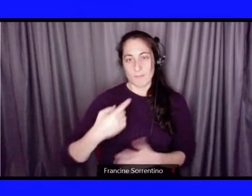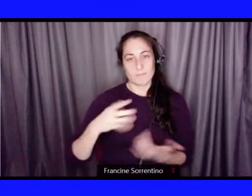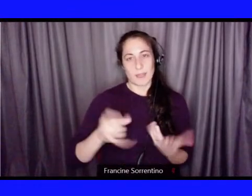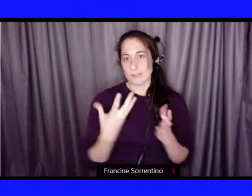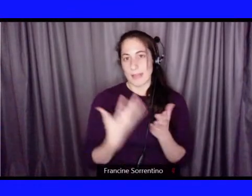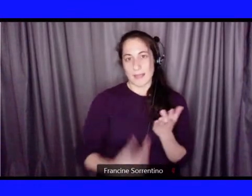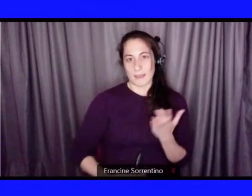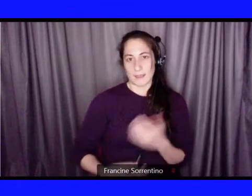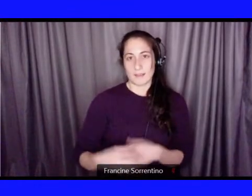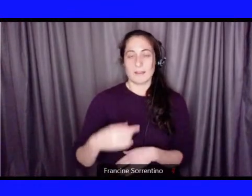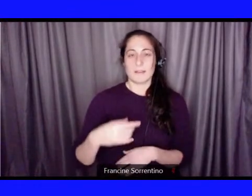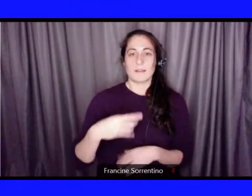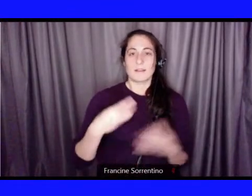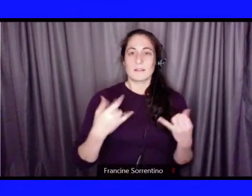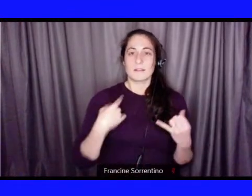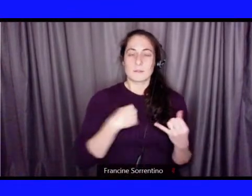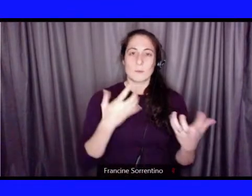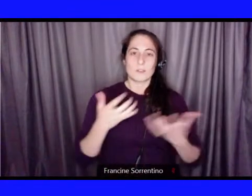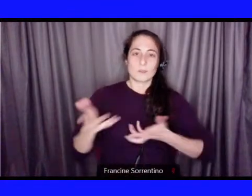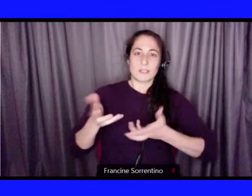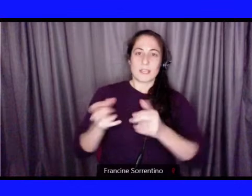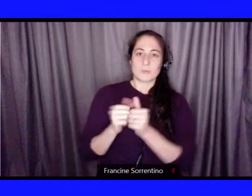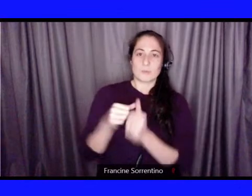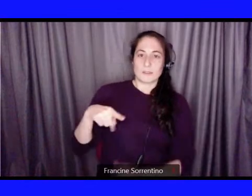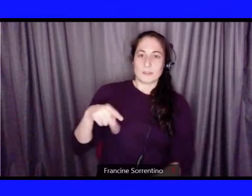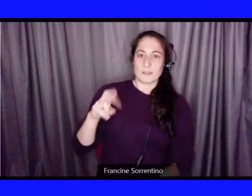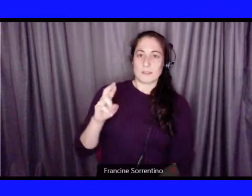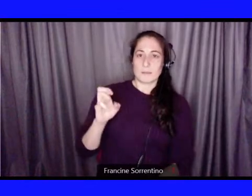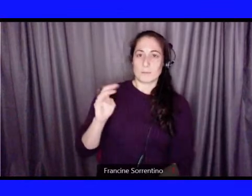Thank you, Sally. Any other comments?